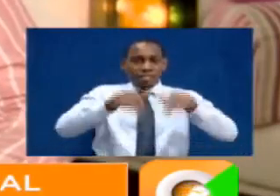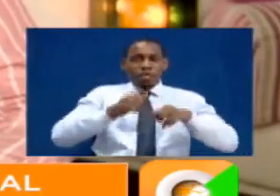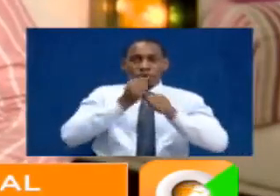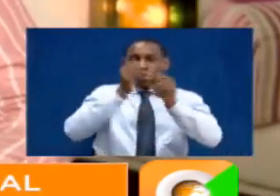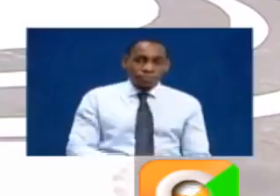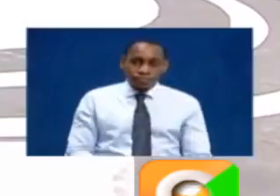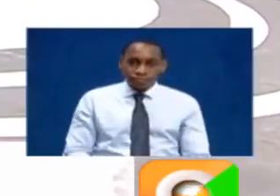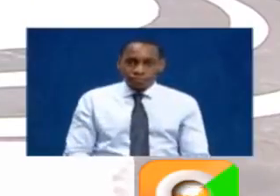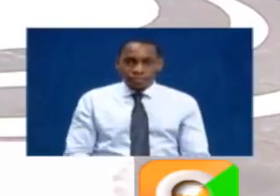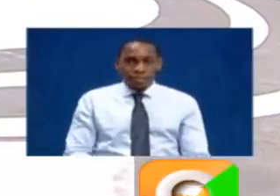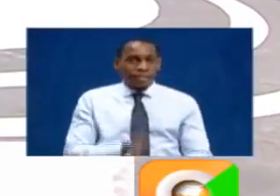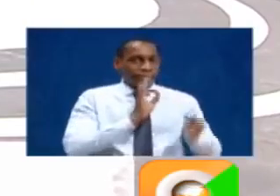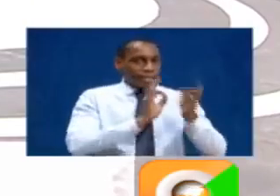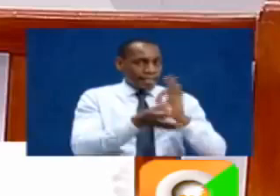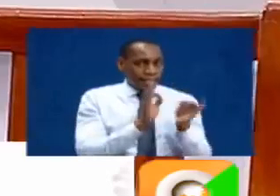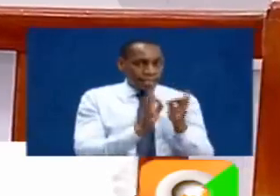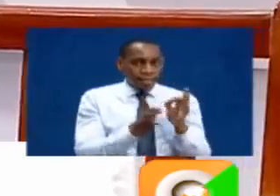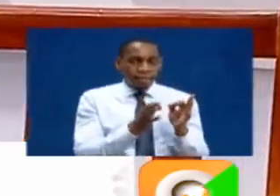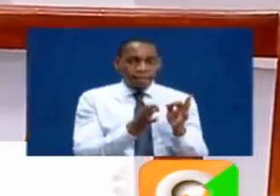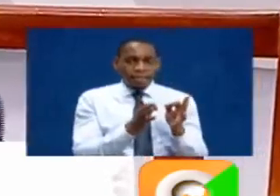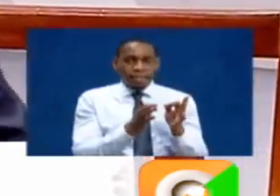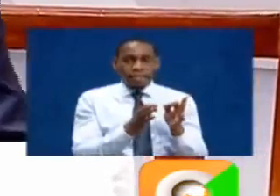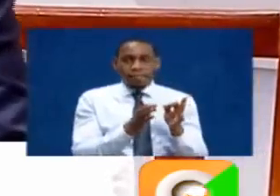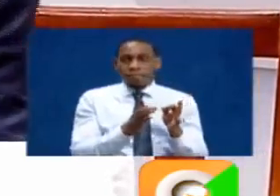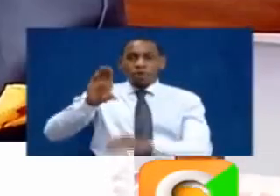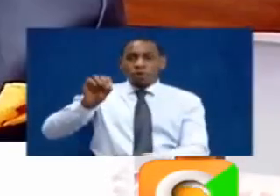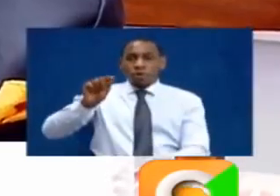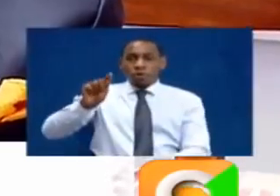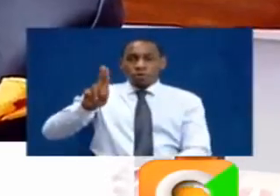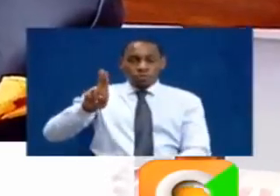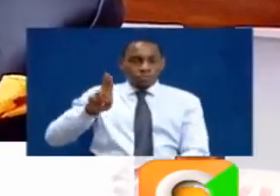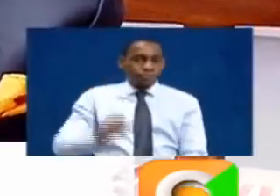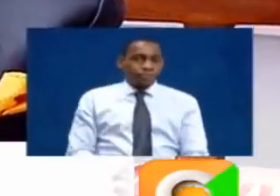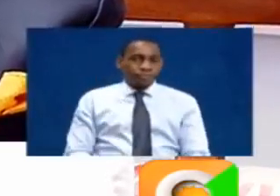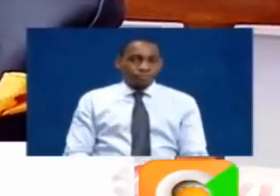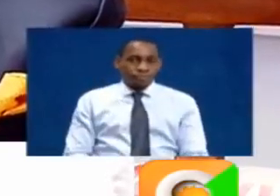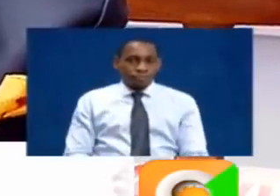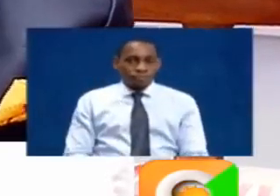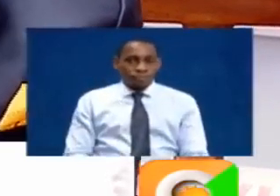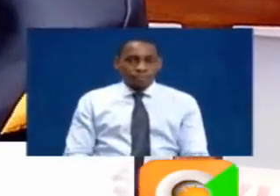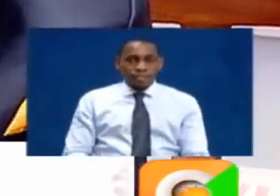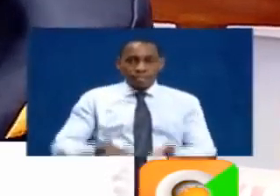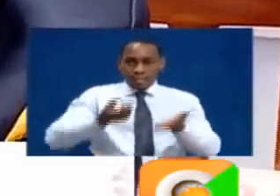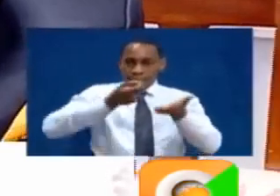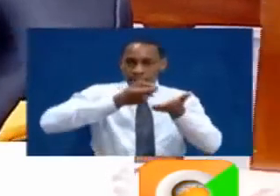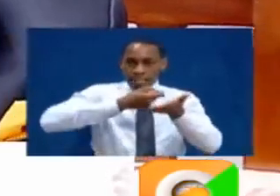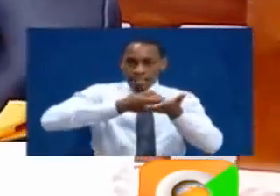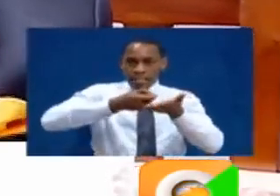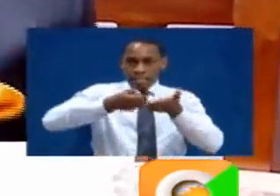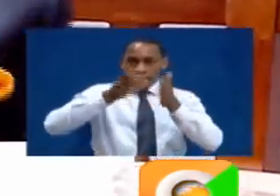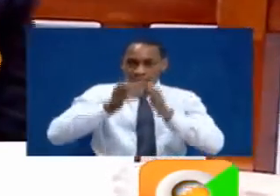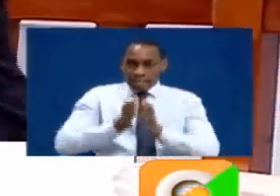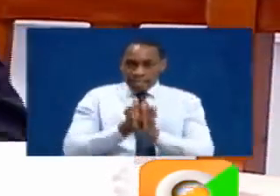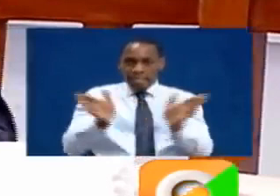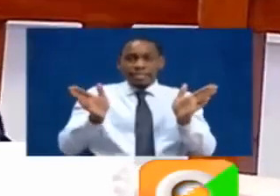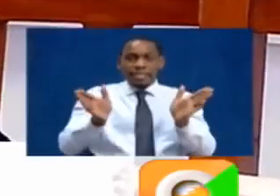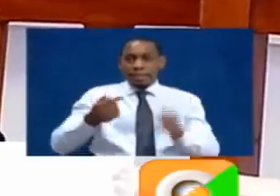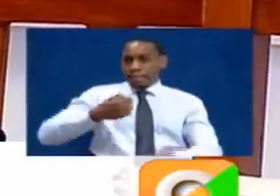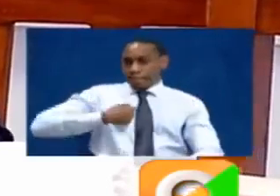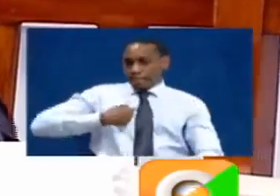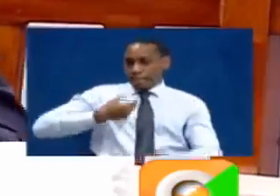Workers Association. If you want to know who is illiterate, it is him. Secretary General. Mm.